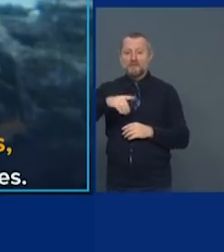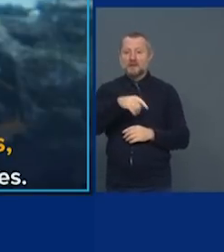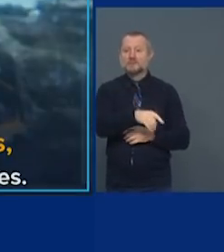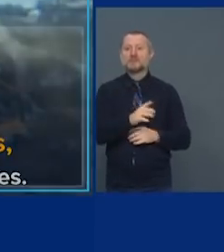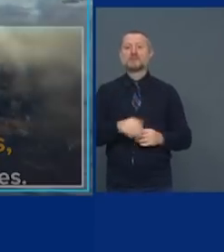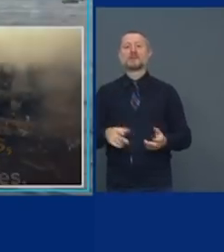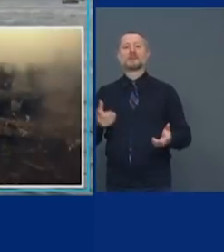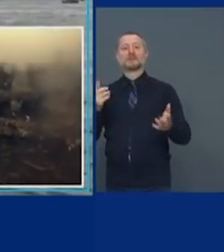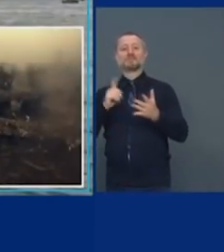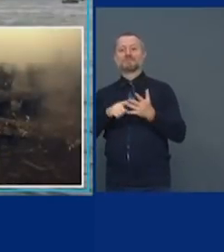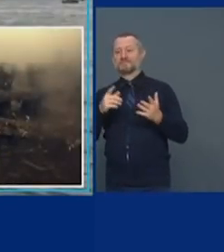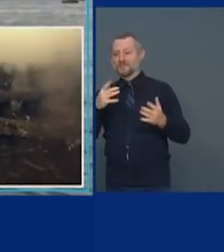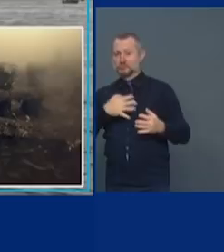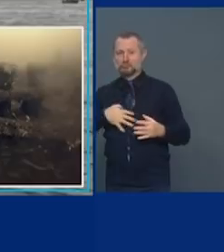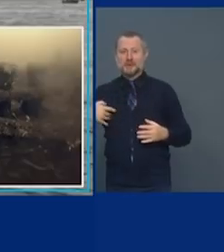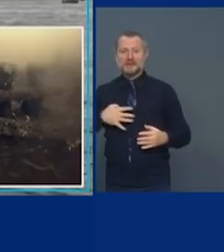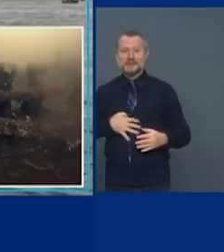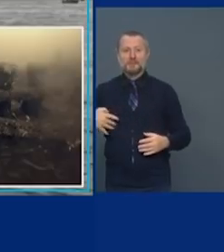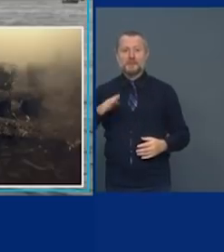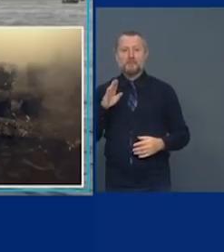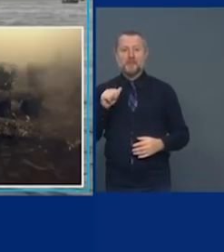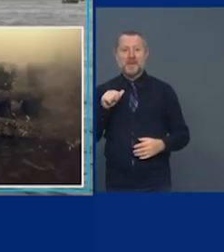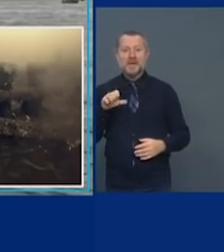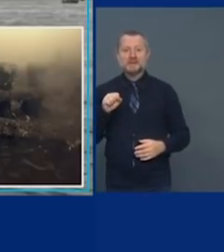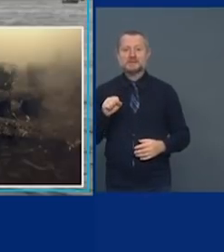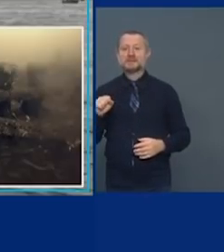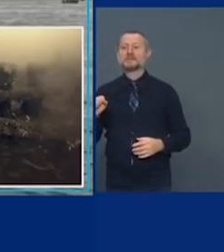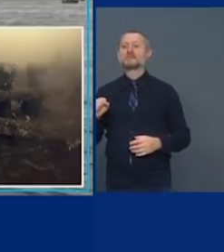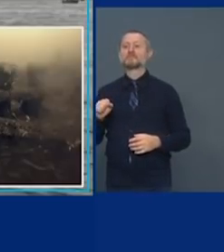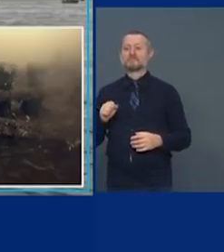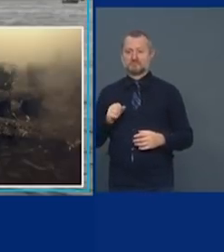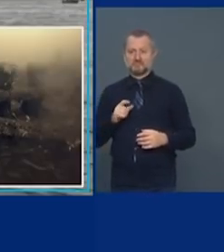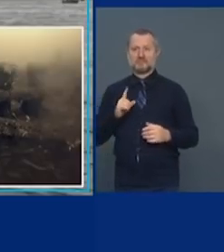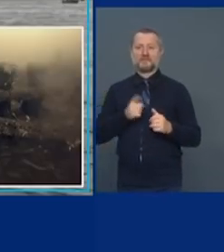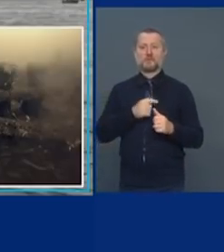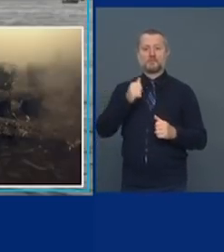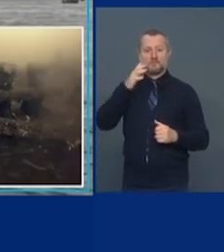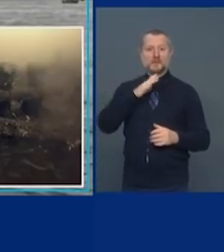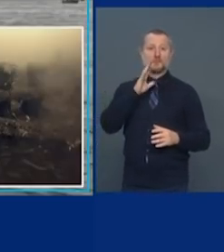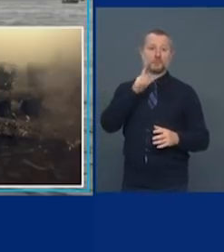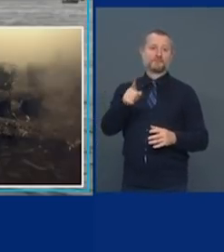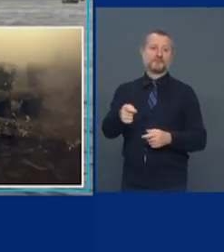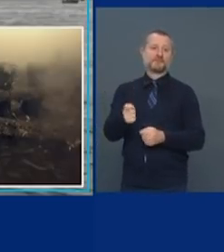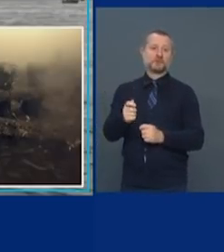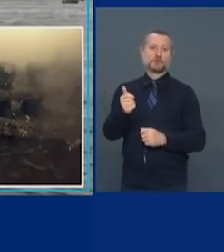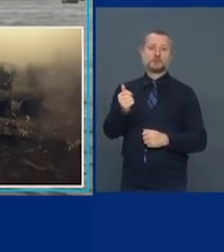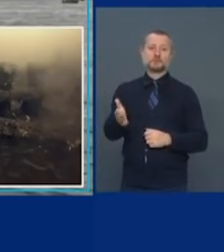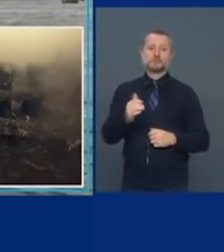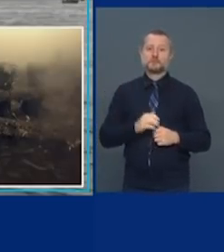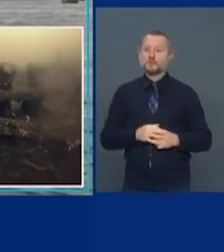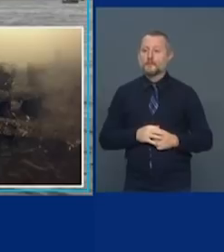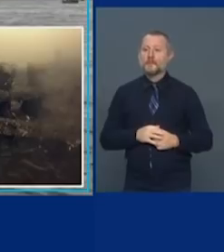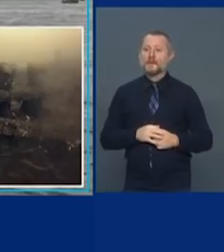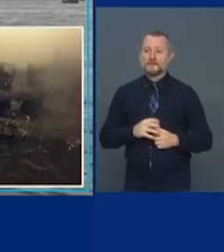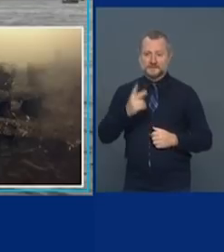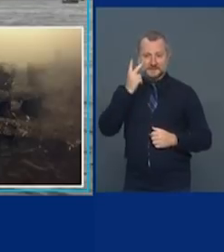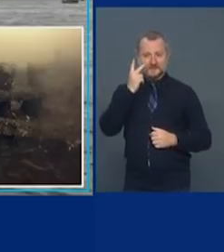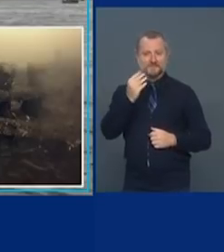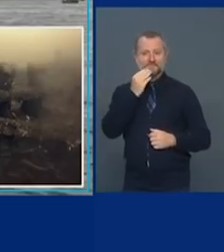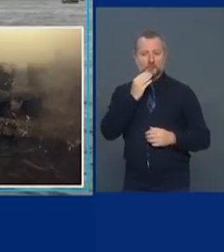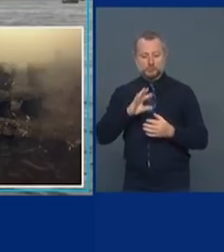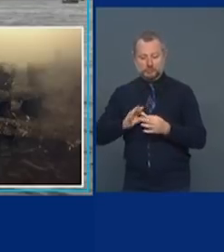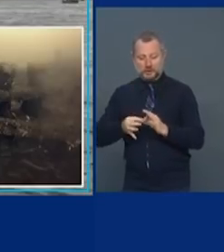opportunities. And then the top predator, the people come to fish and of